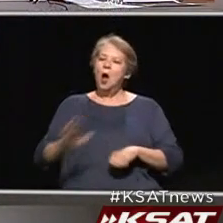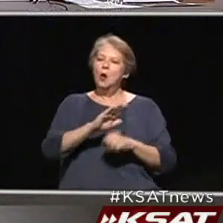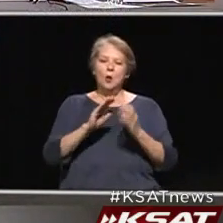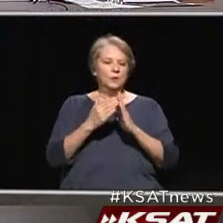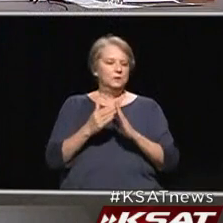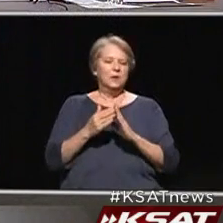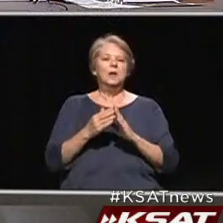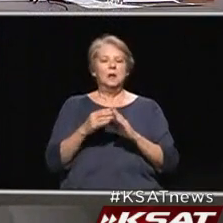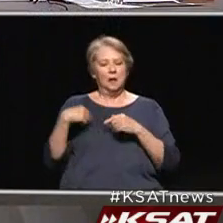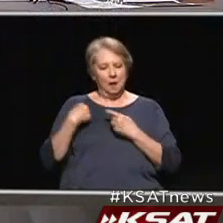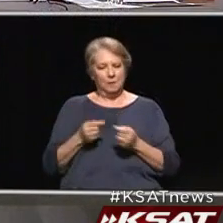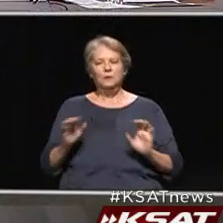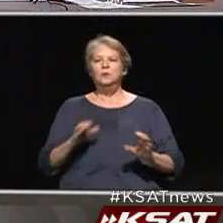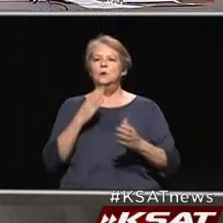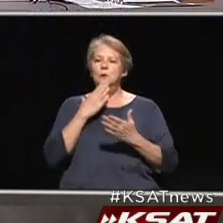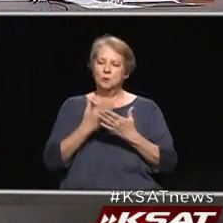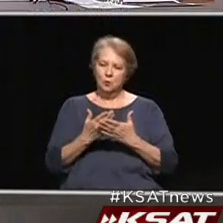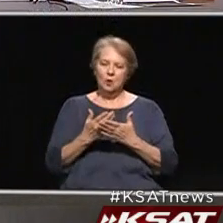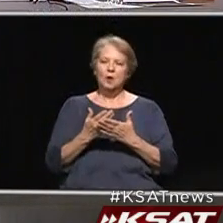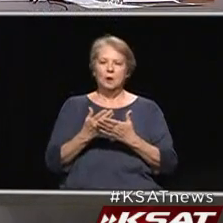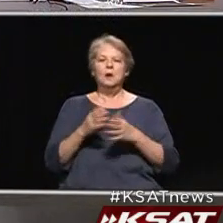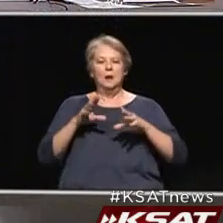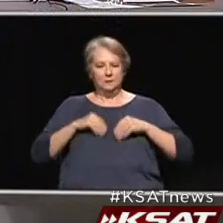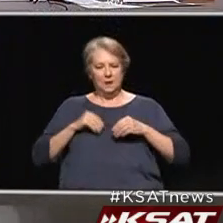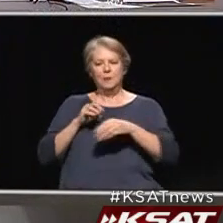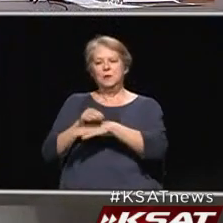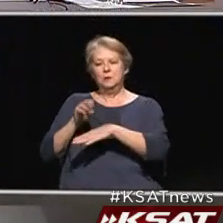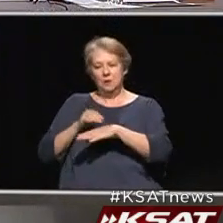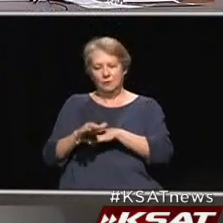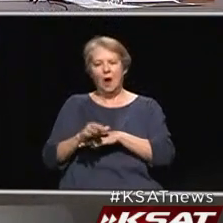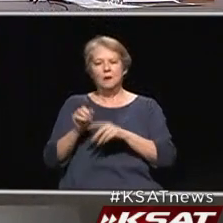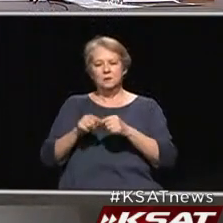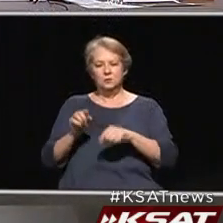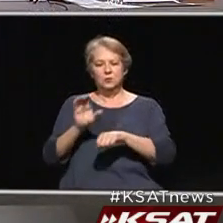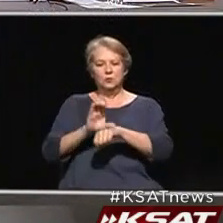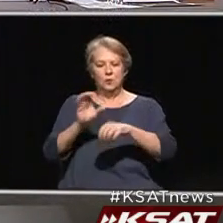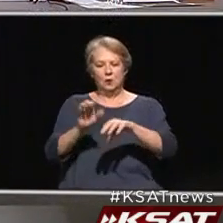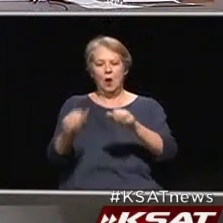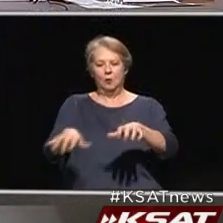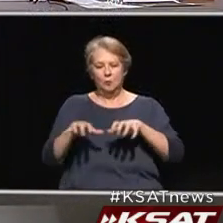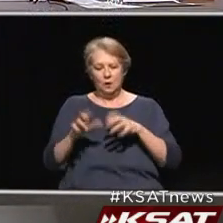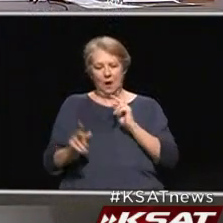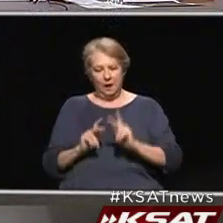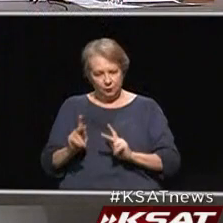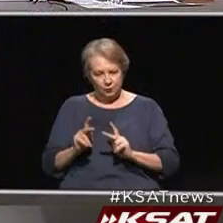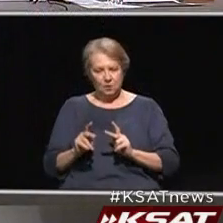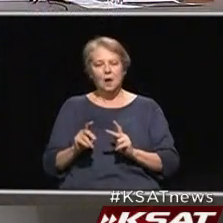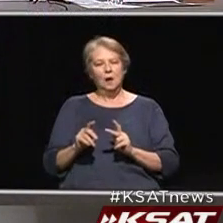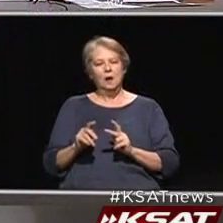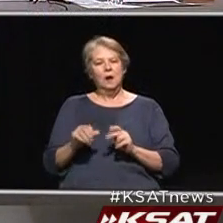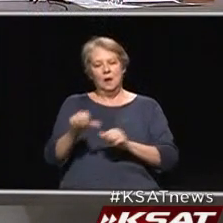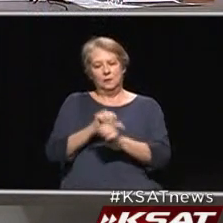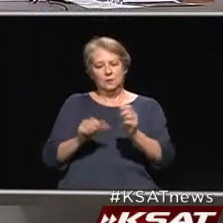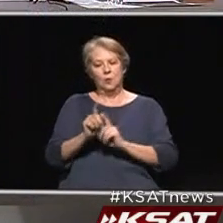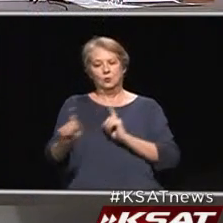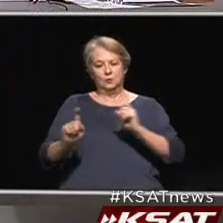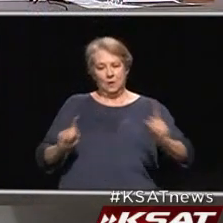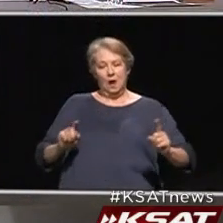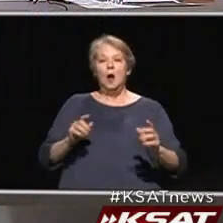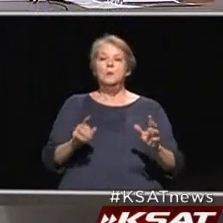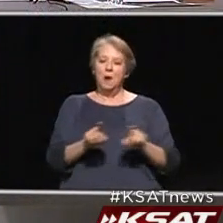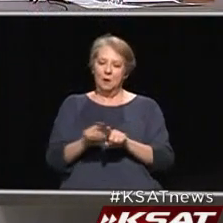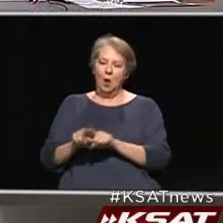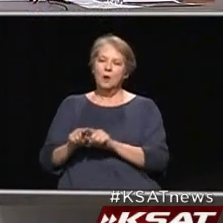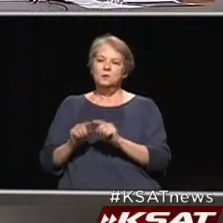have been doing a very good job with the advisements they've been giving to their congregations and the practicing of social distancing, but most importantly, the